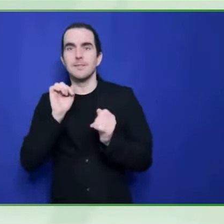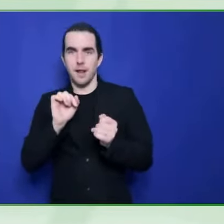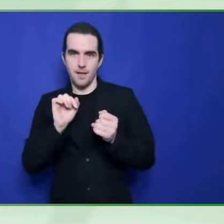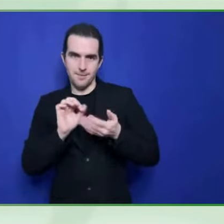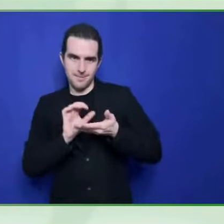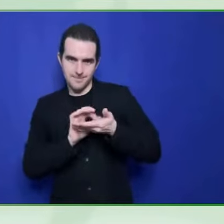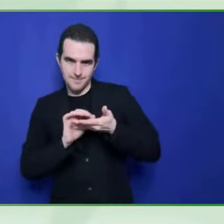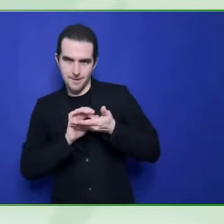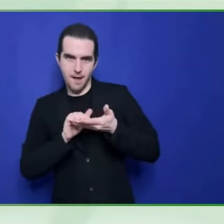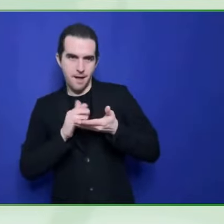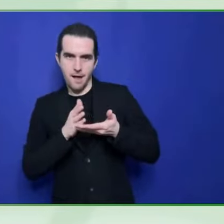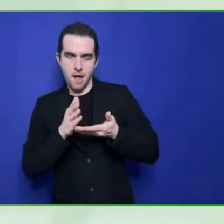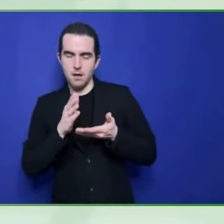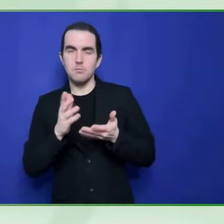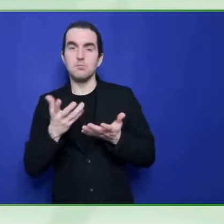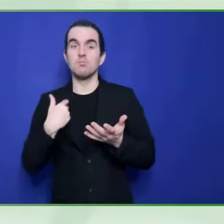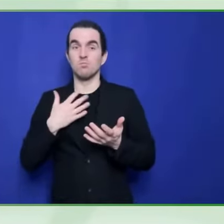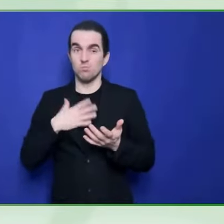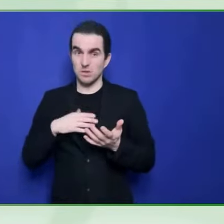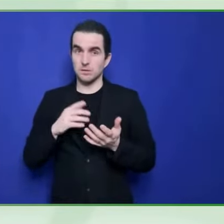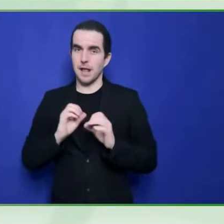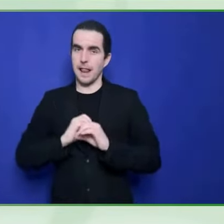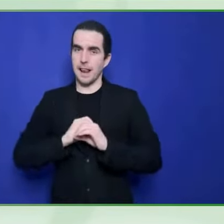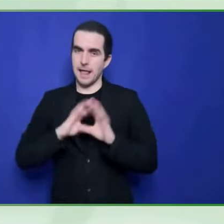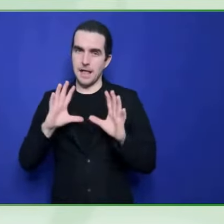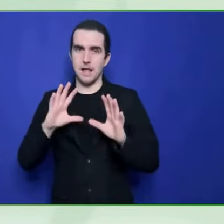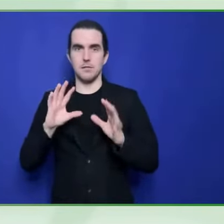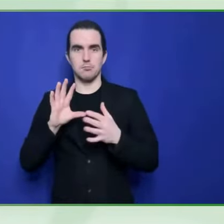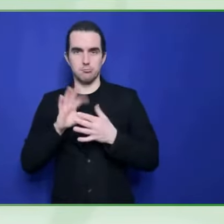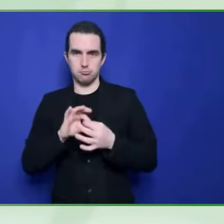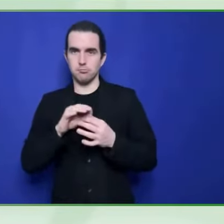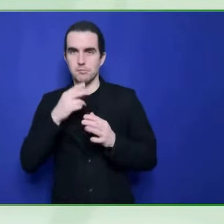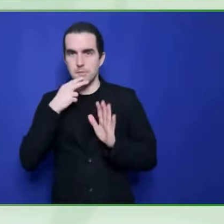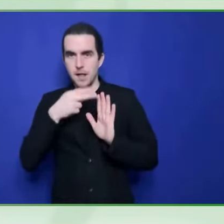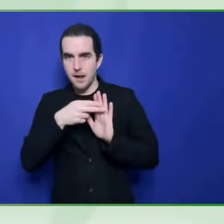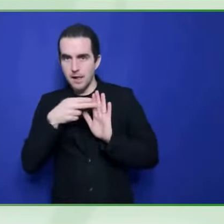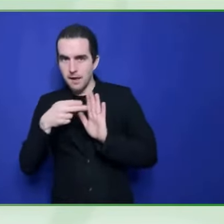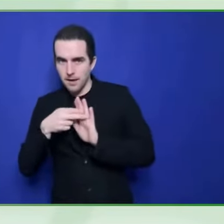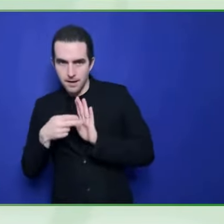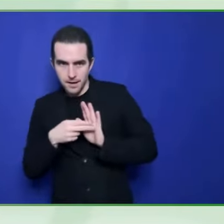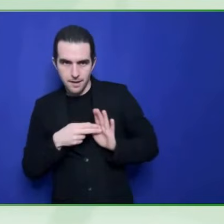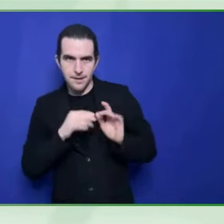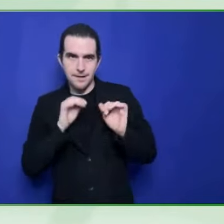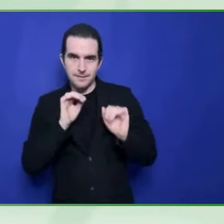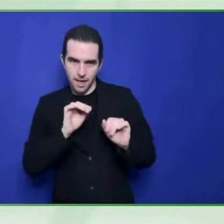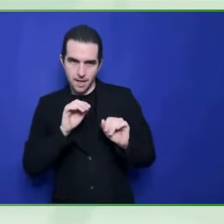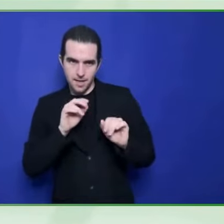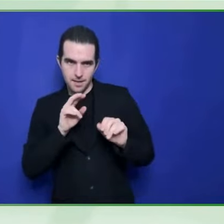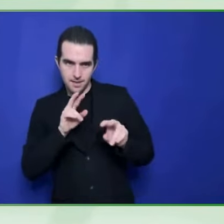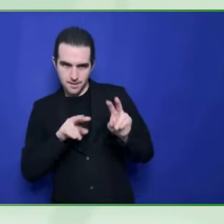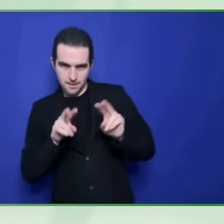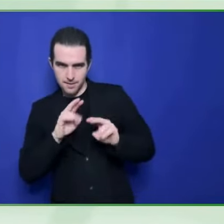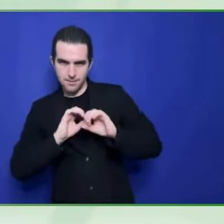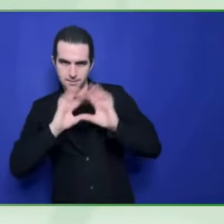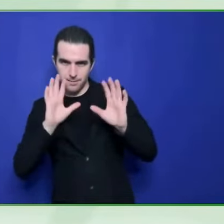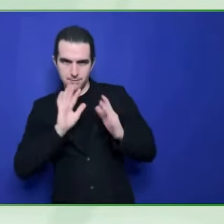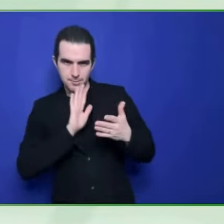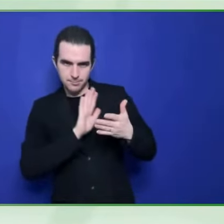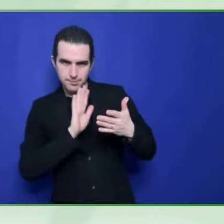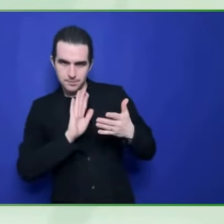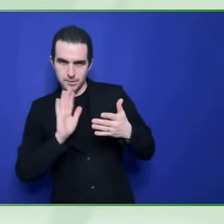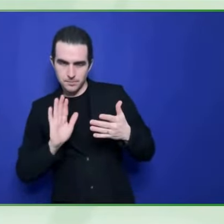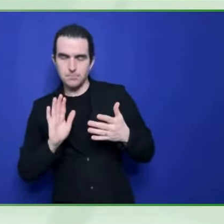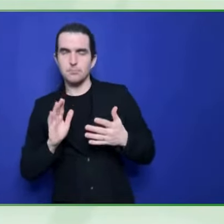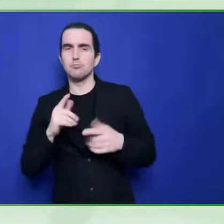thing as accessible globally, unless you're talking about it with reference to a particular person or